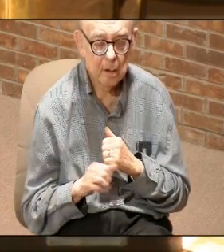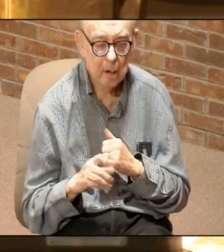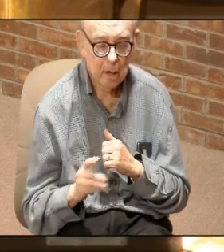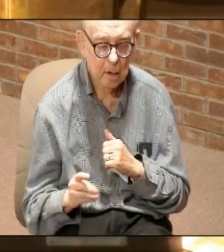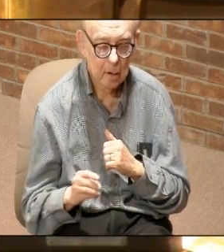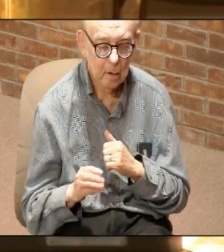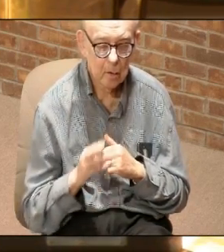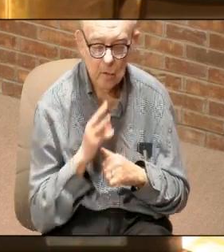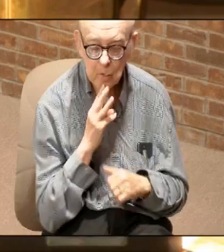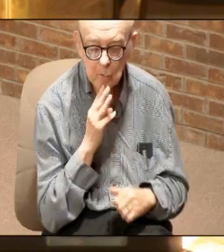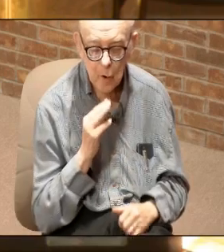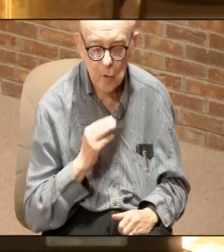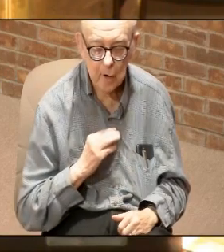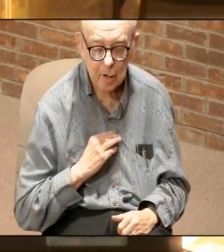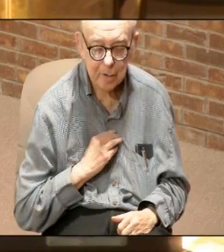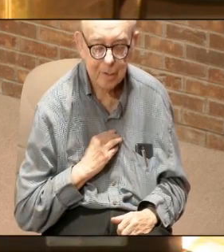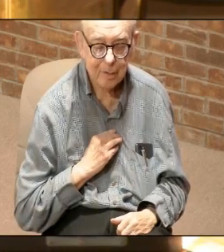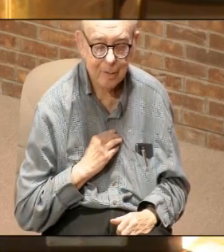Walmart.